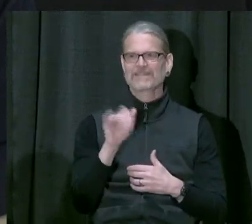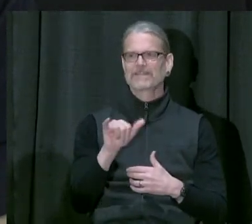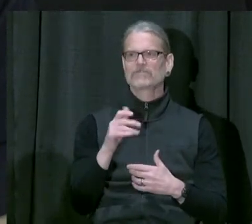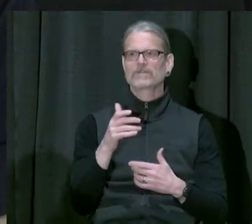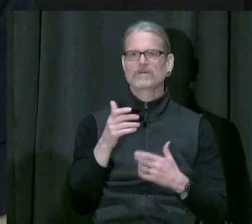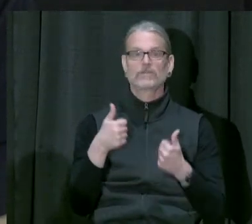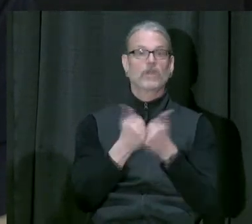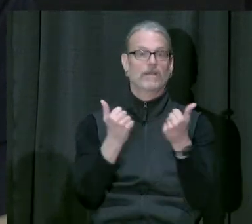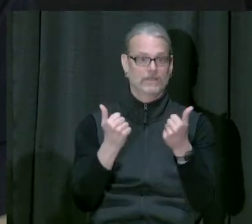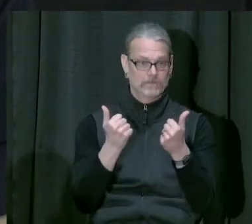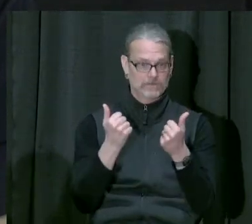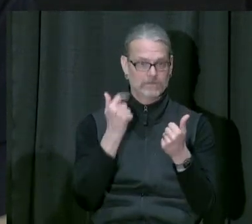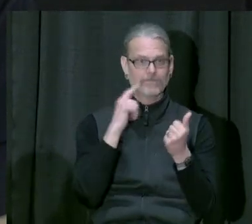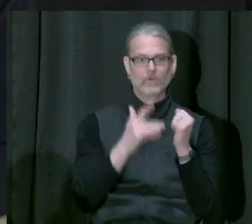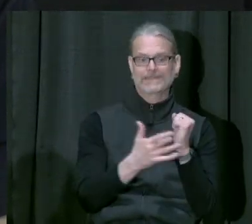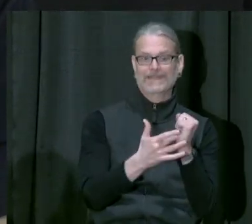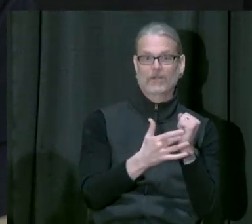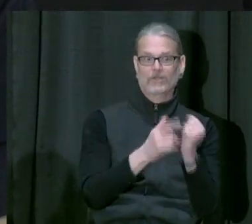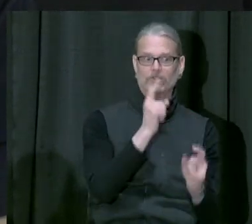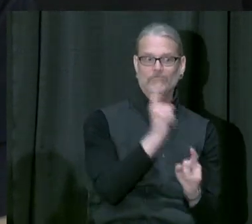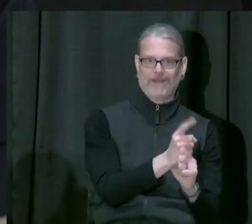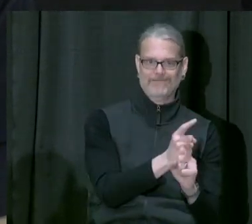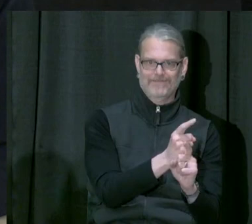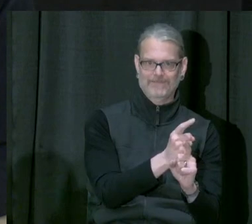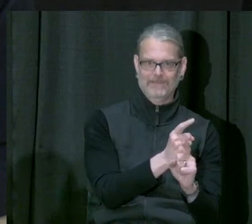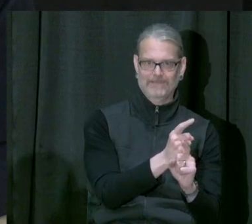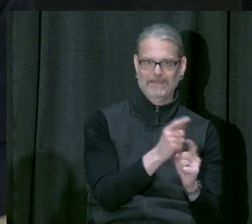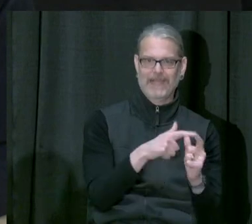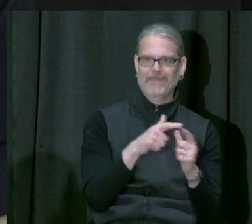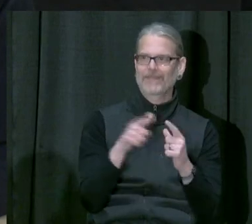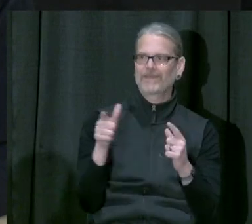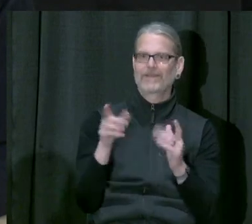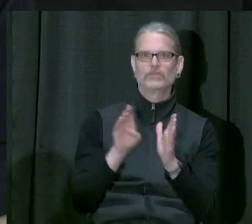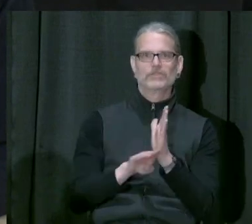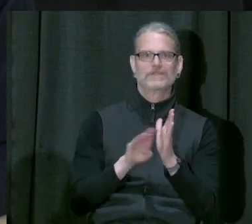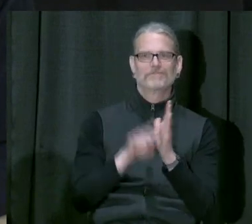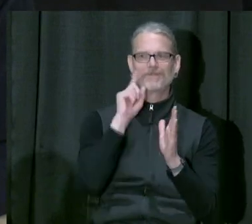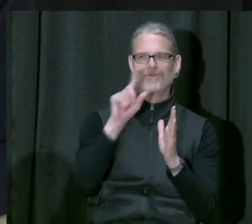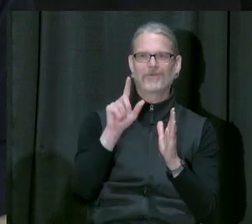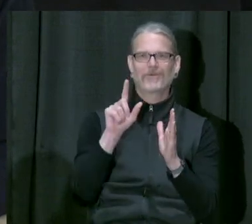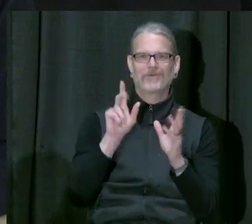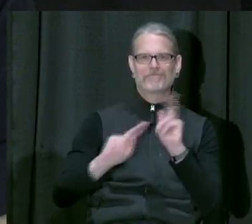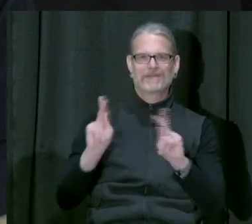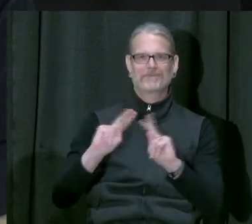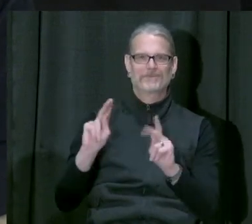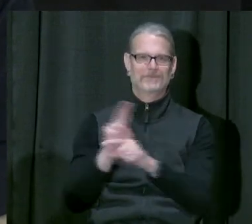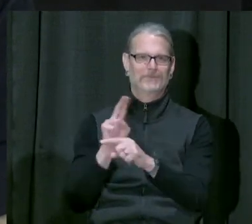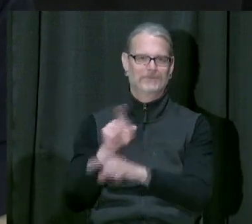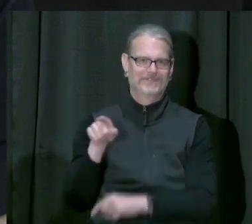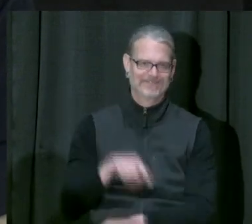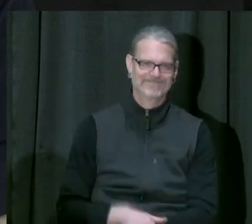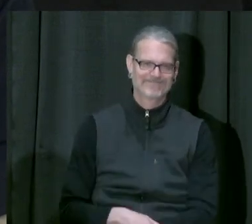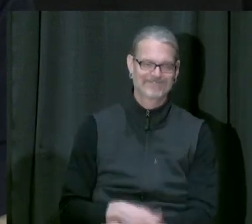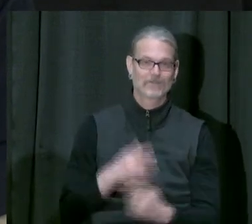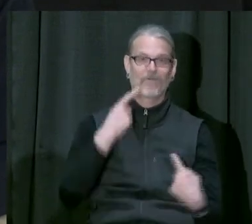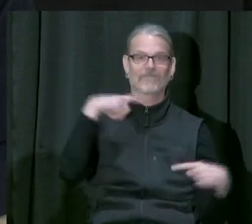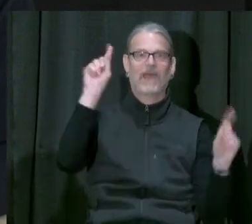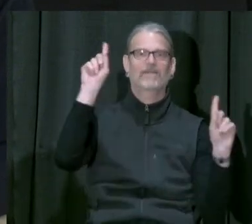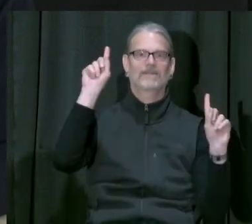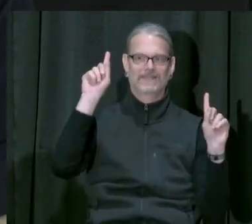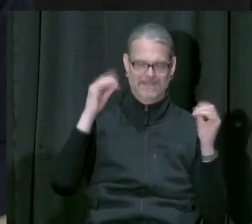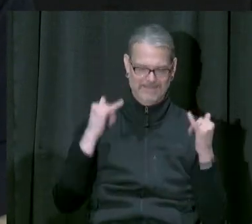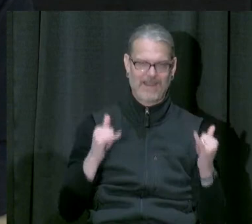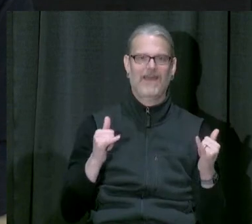challenge to get the technology right and then to make it economically viable. And I think we've finally turned that corner and gotten